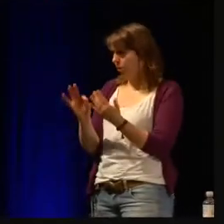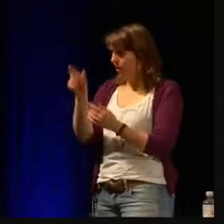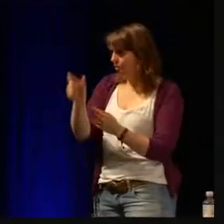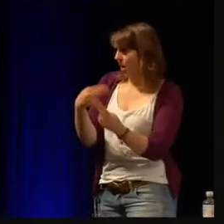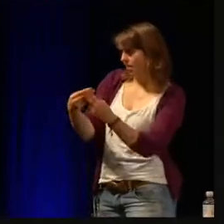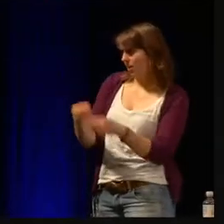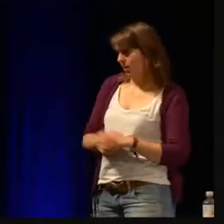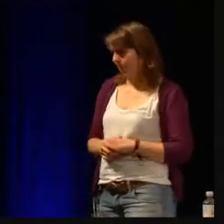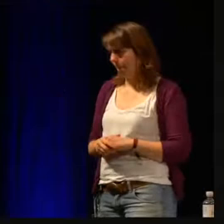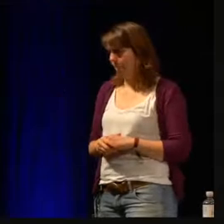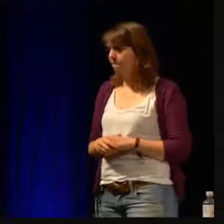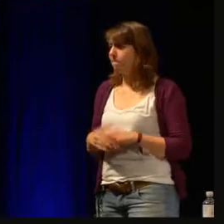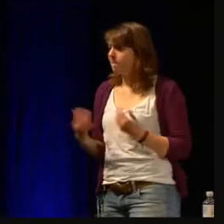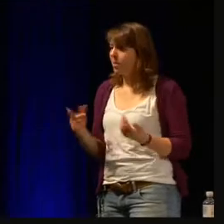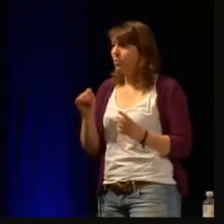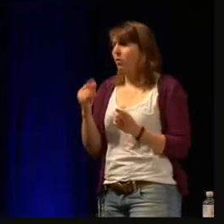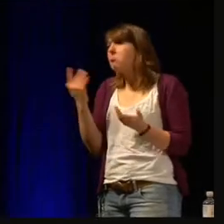data.